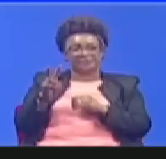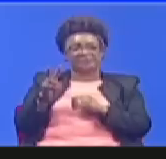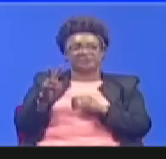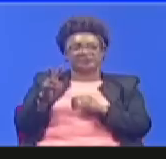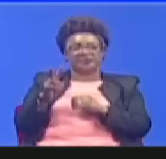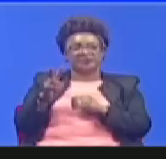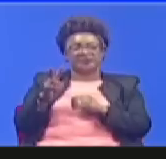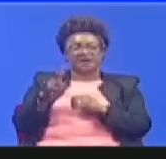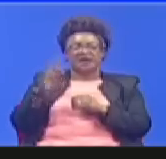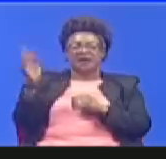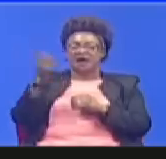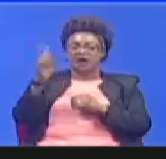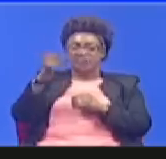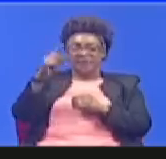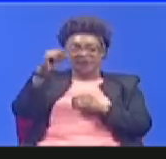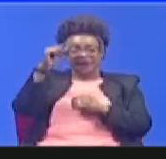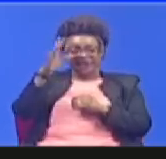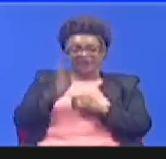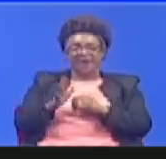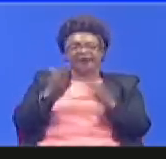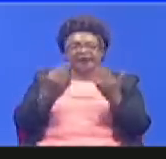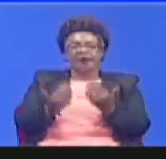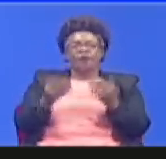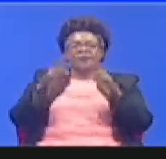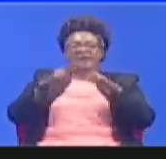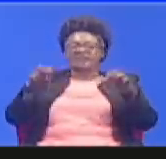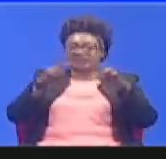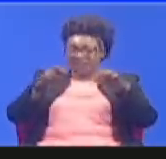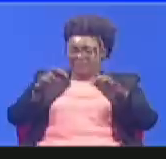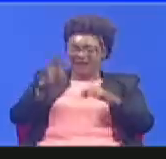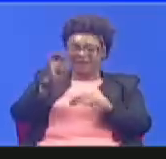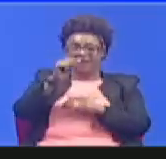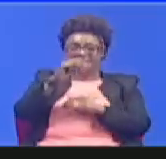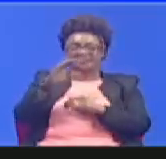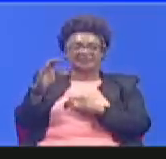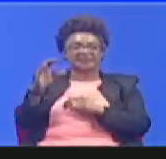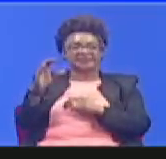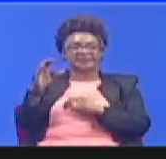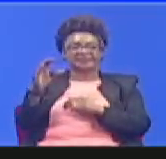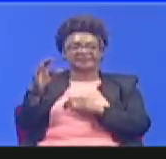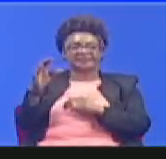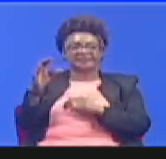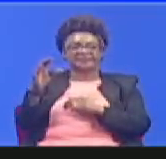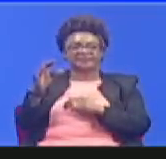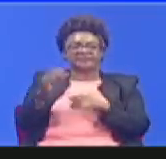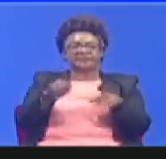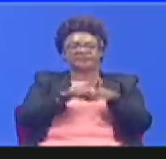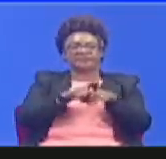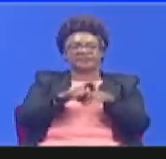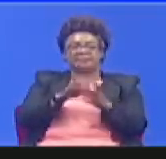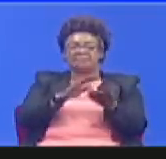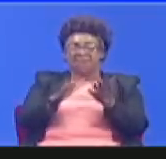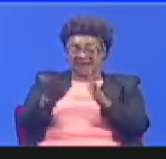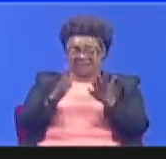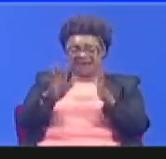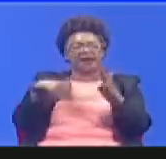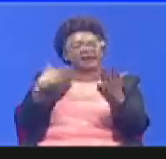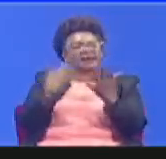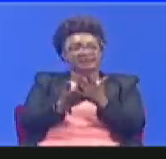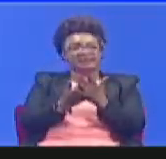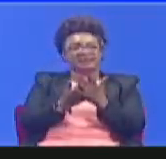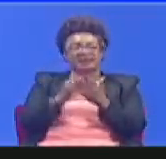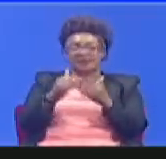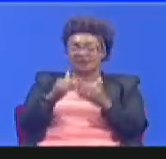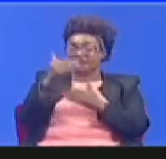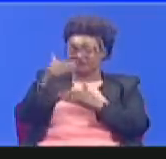Governor Mike Mbuvi Sonko will be investigated by the Ethics and Anti-Corruption Commission and may even be arrested after